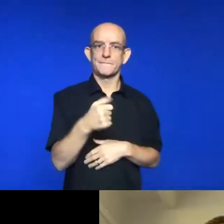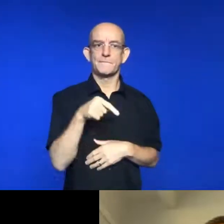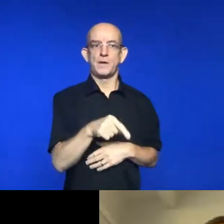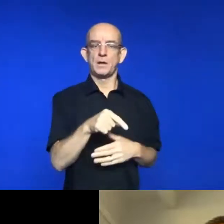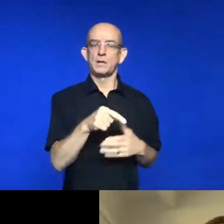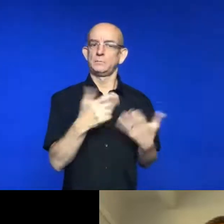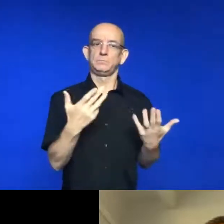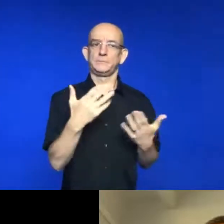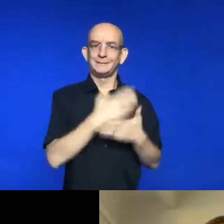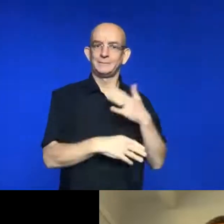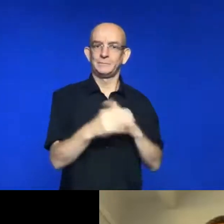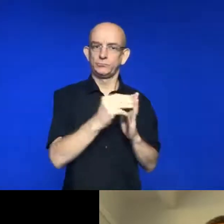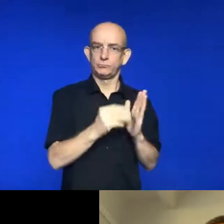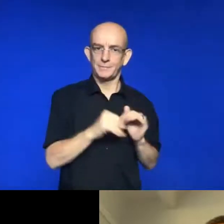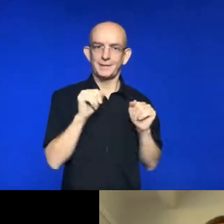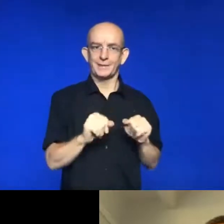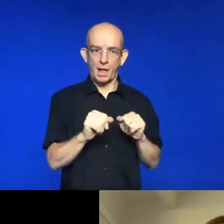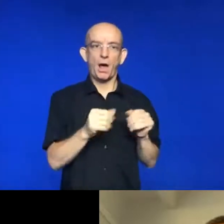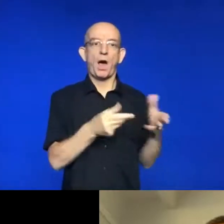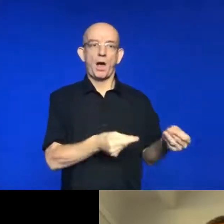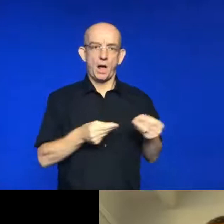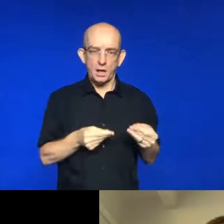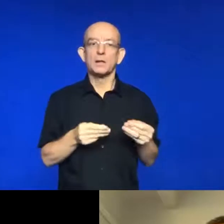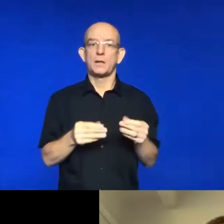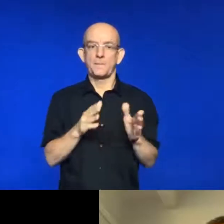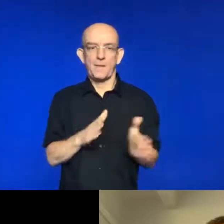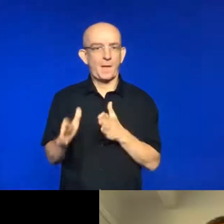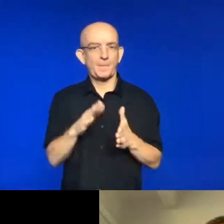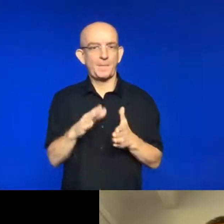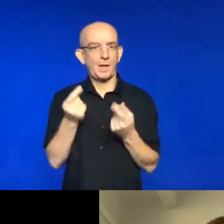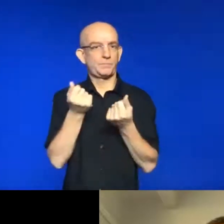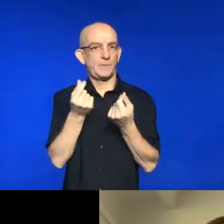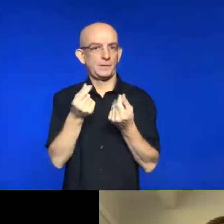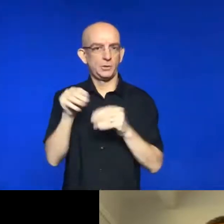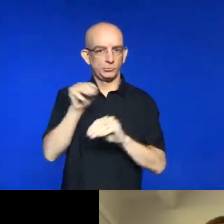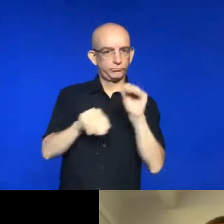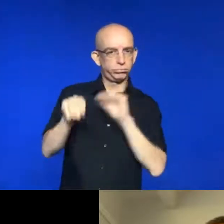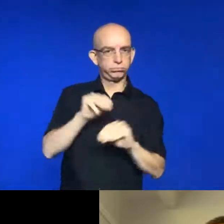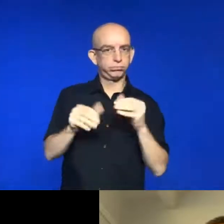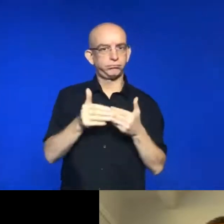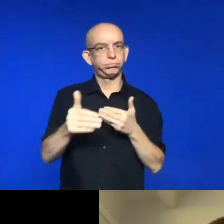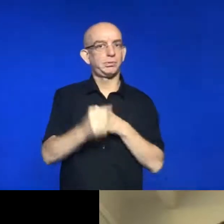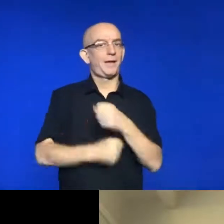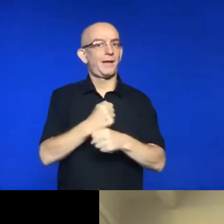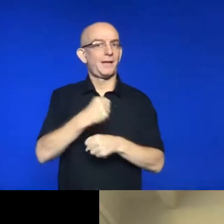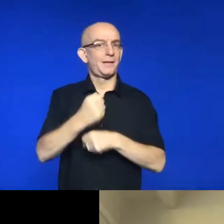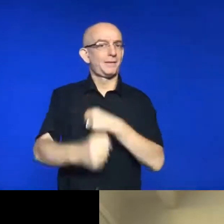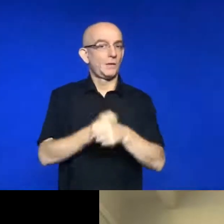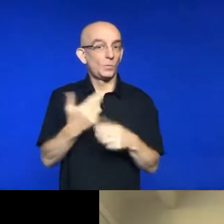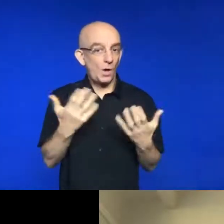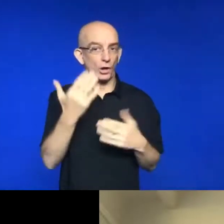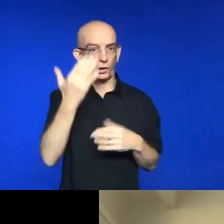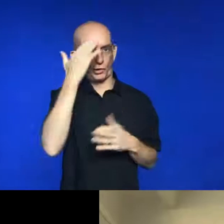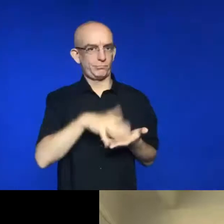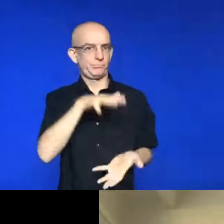eligible to new services and programs that you would create. So it creates a good factor of